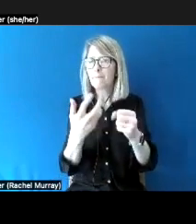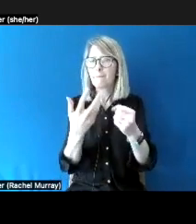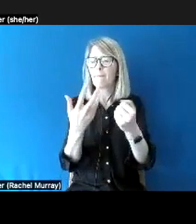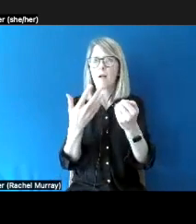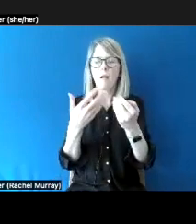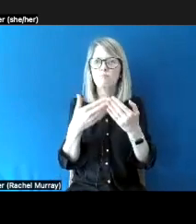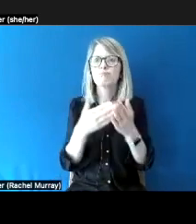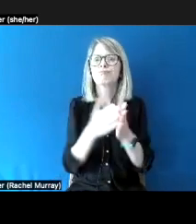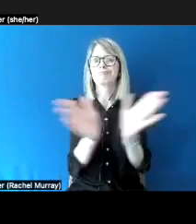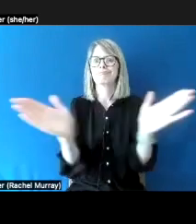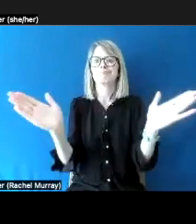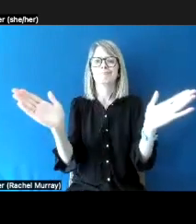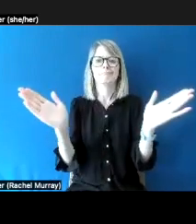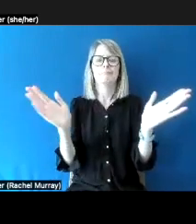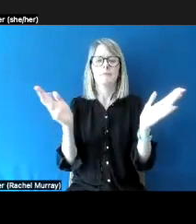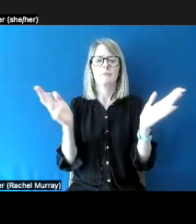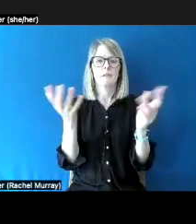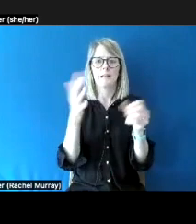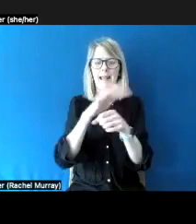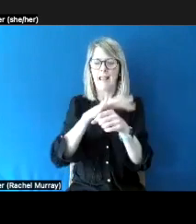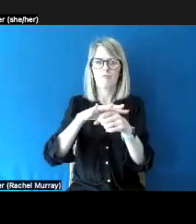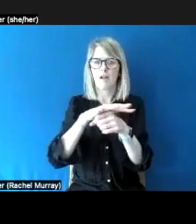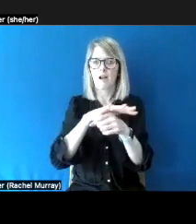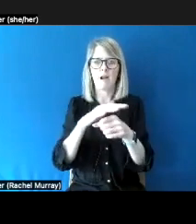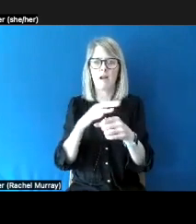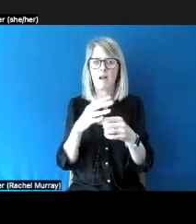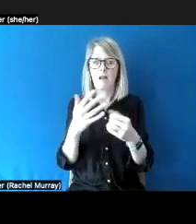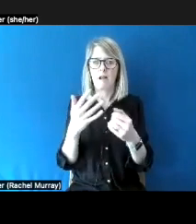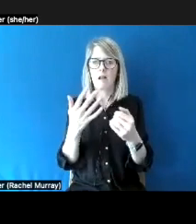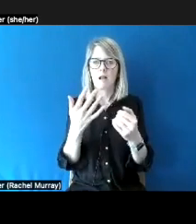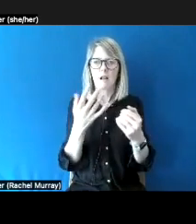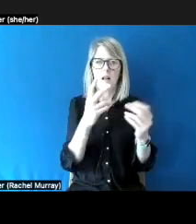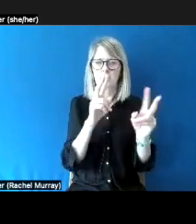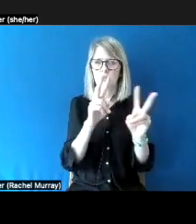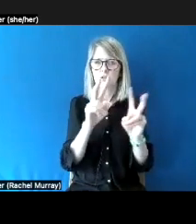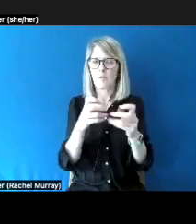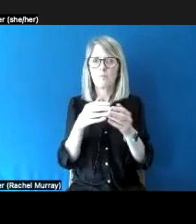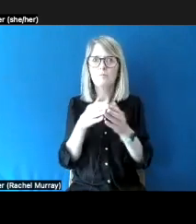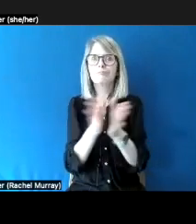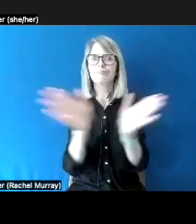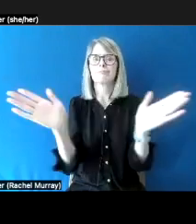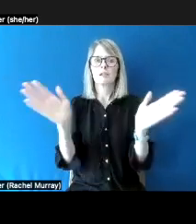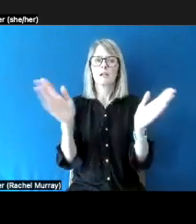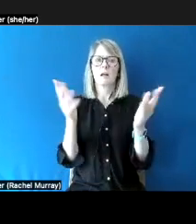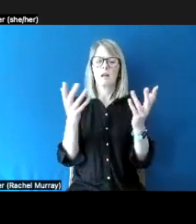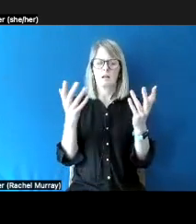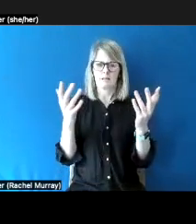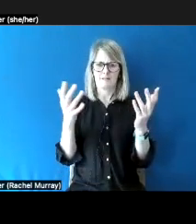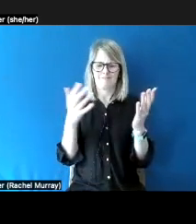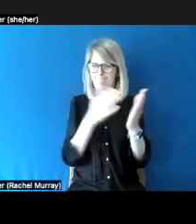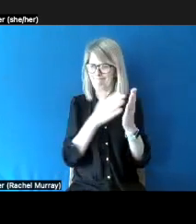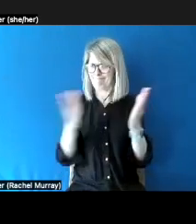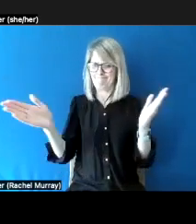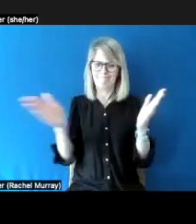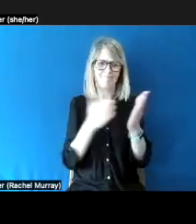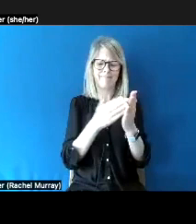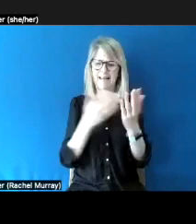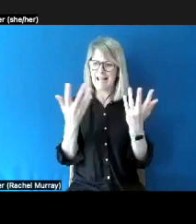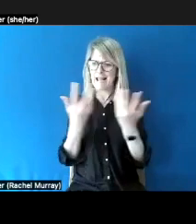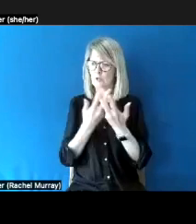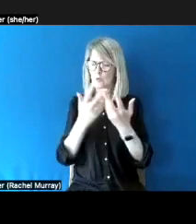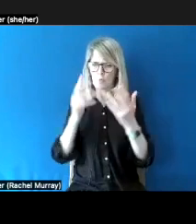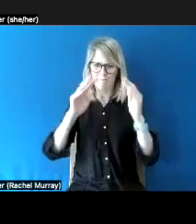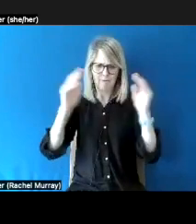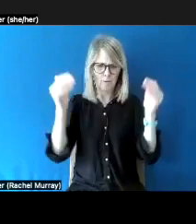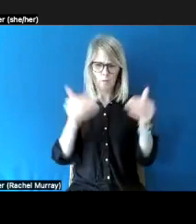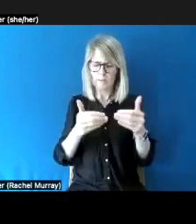broad area of a subject. So within that, how we can kind of limit our focus. What I